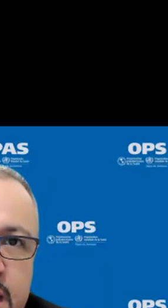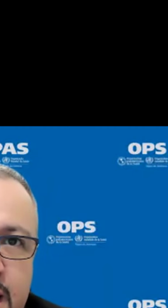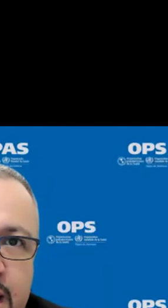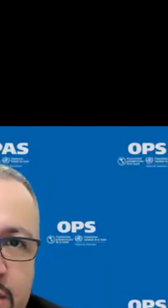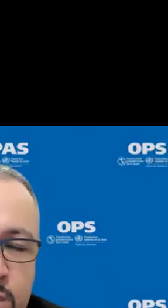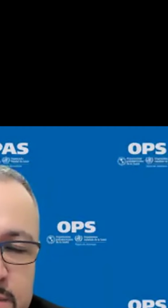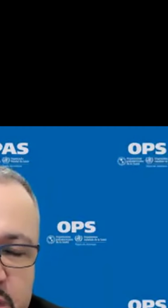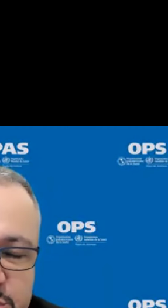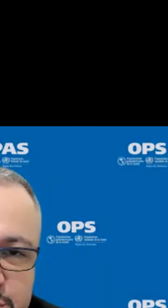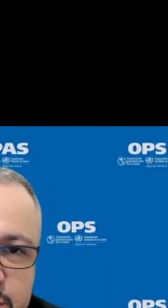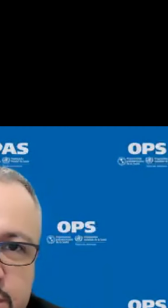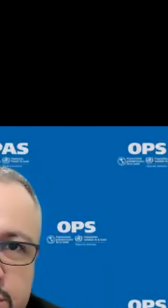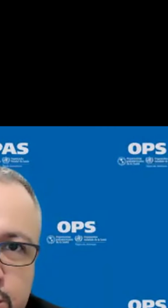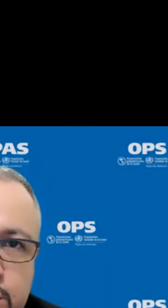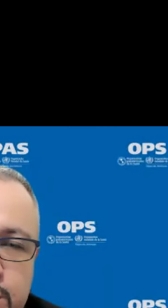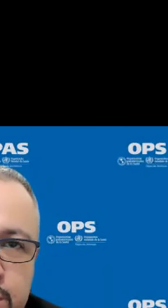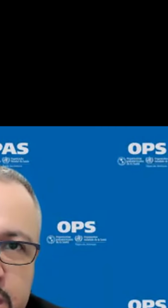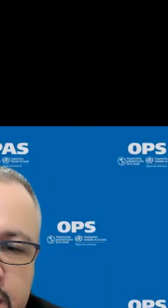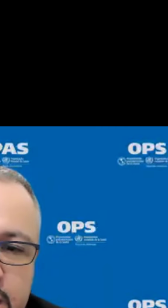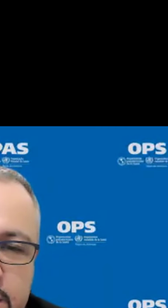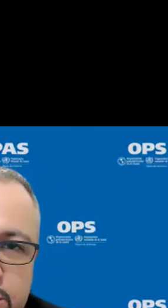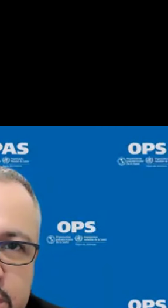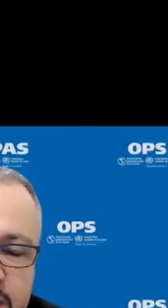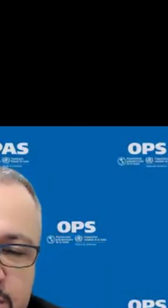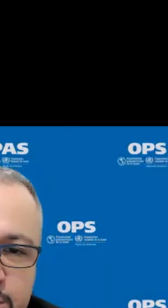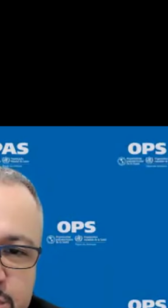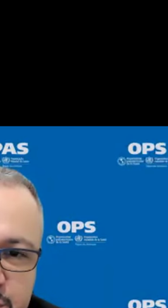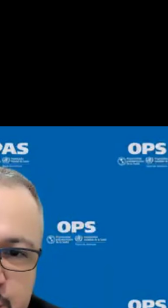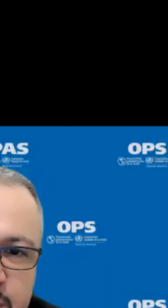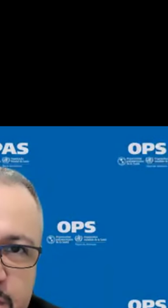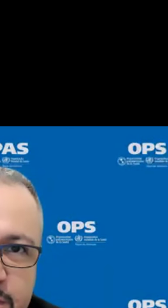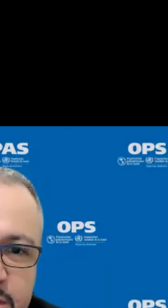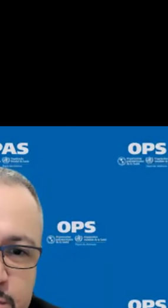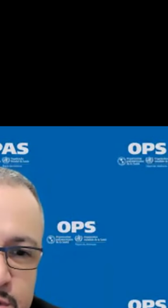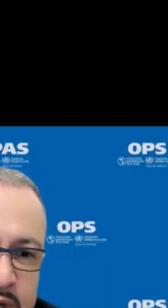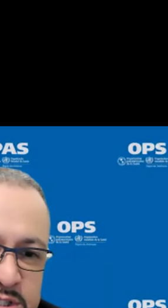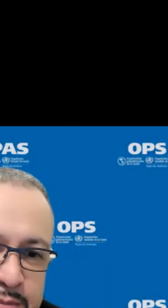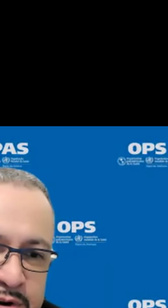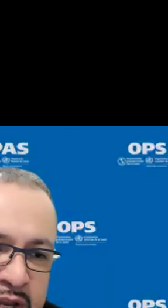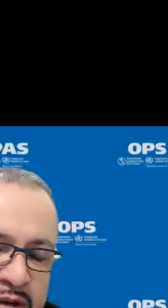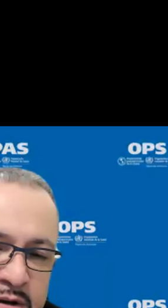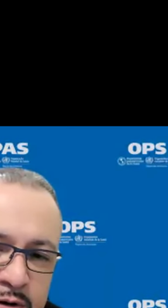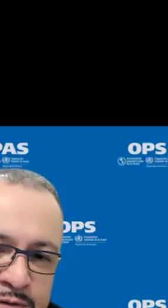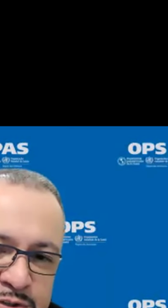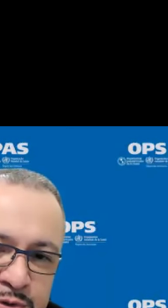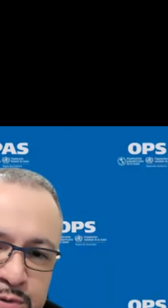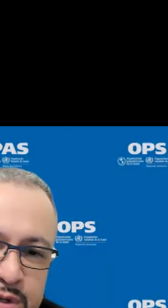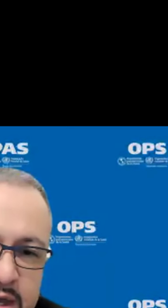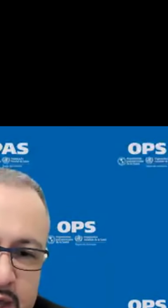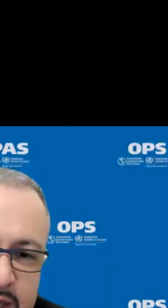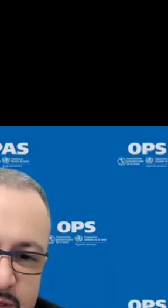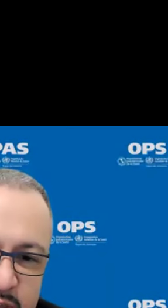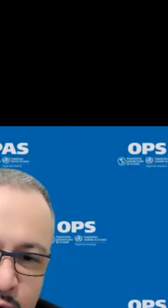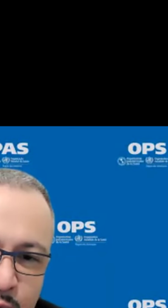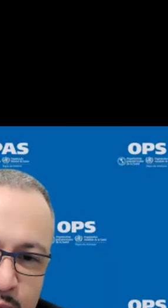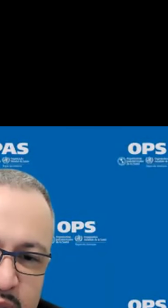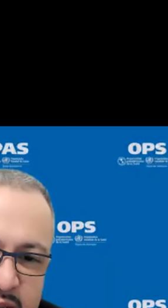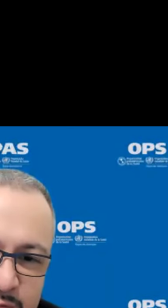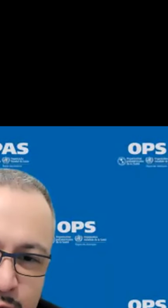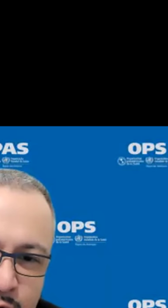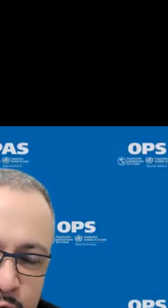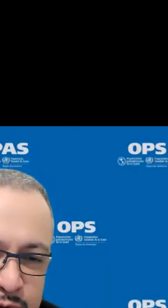Organization, and it was a pleasure to be today with you. Thank you so much, Marianne. Over to you, and thank